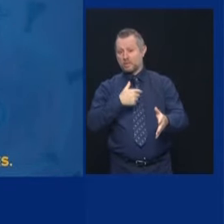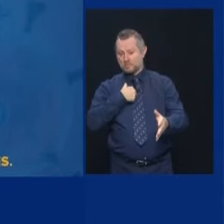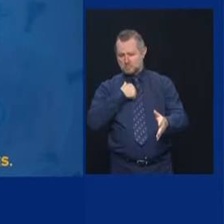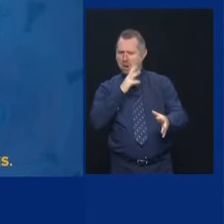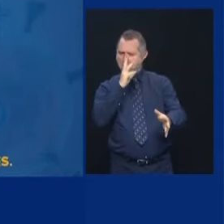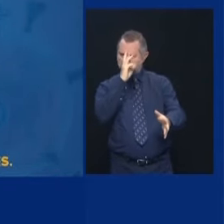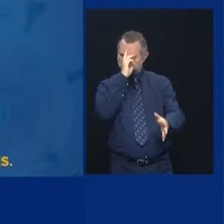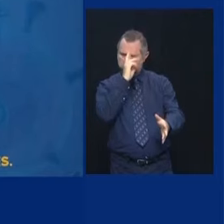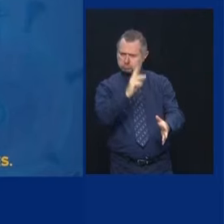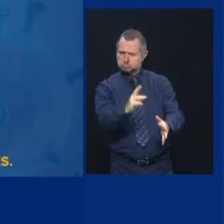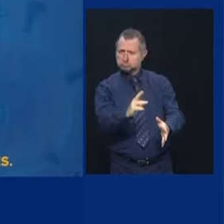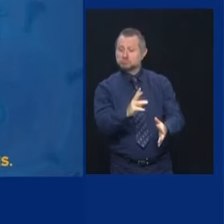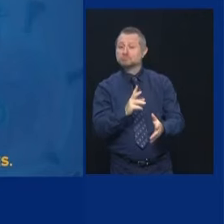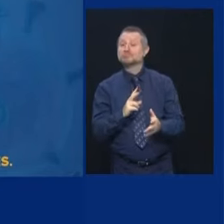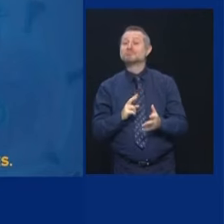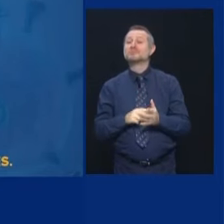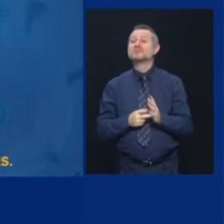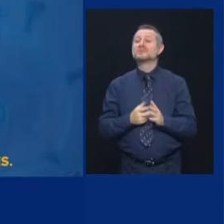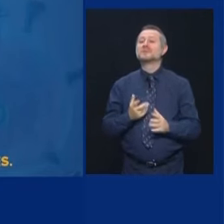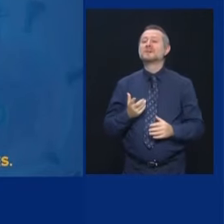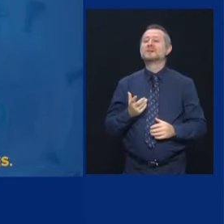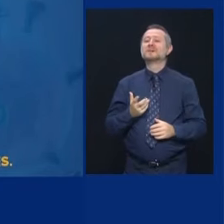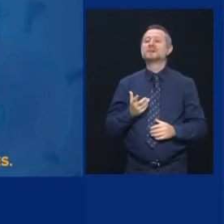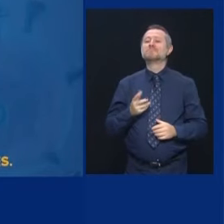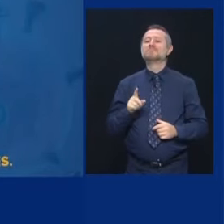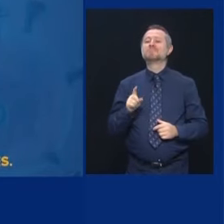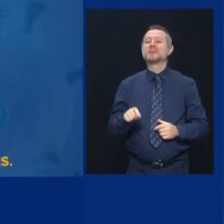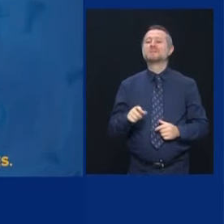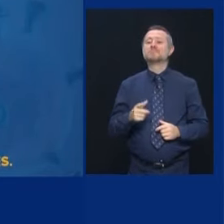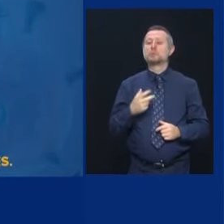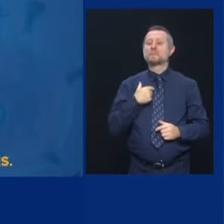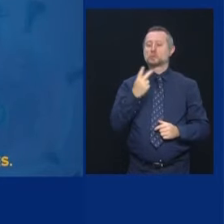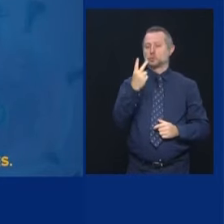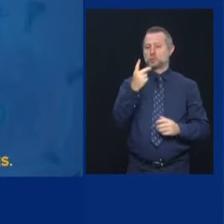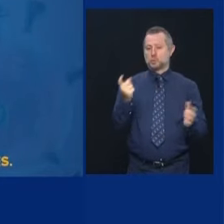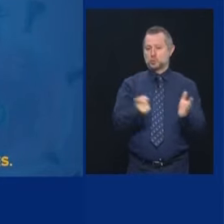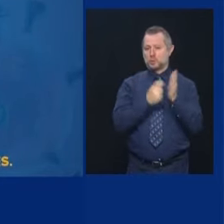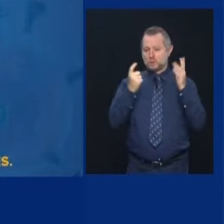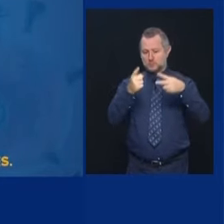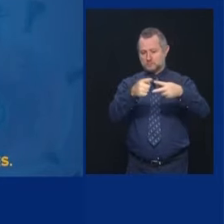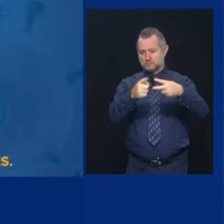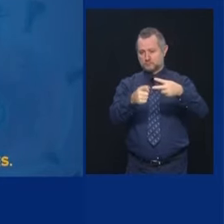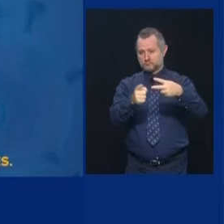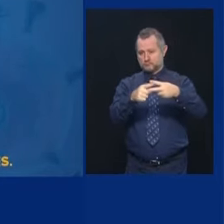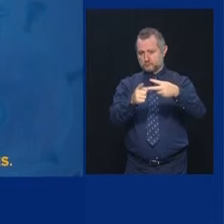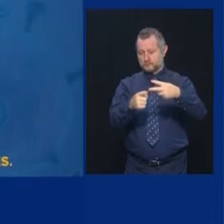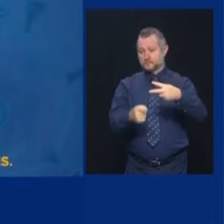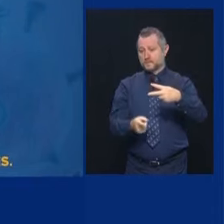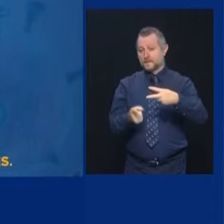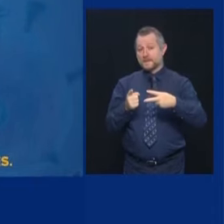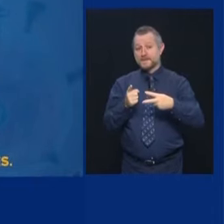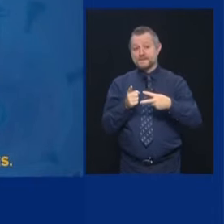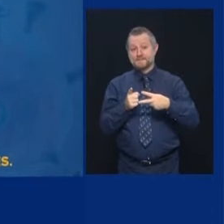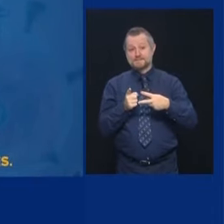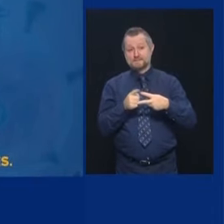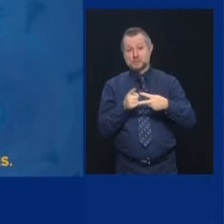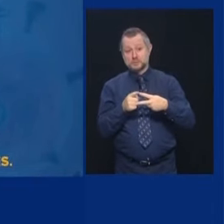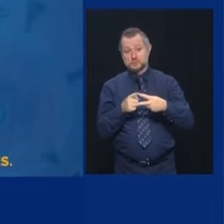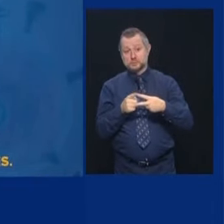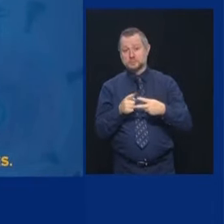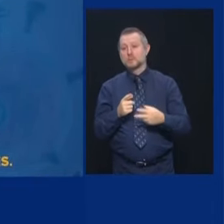it can only be with two conditions. One, the